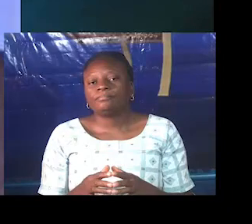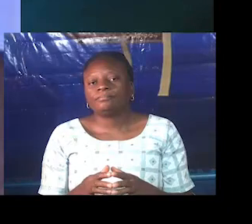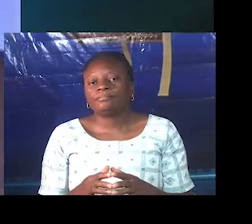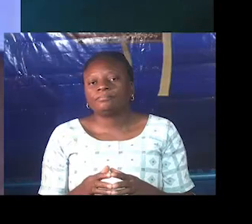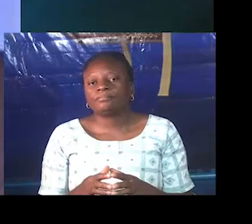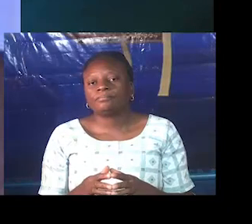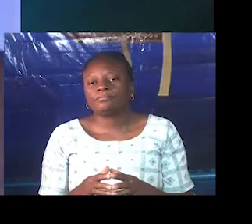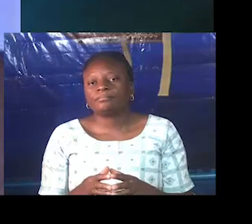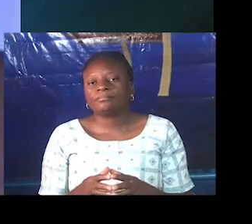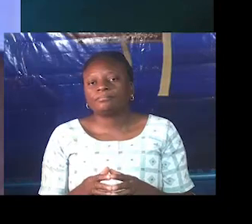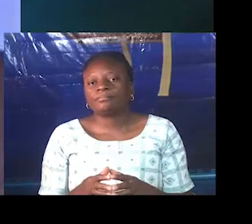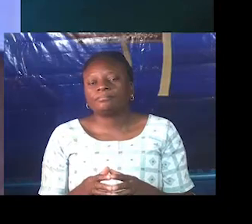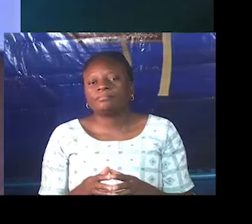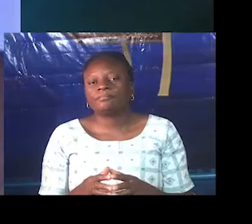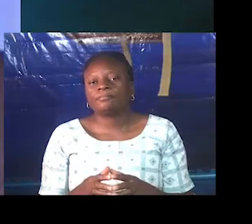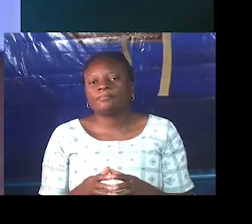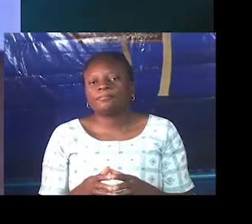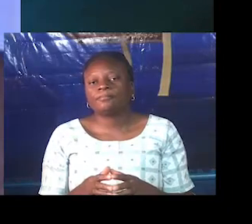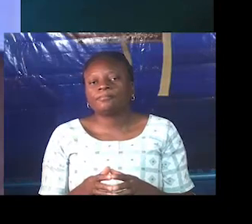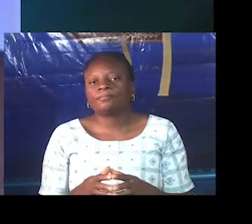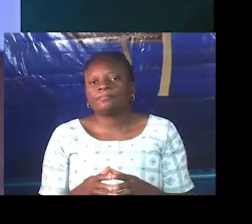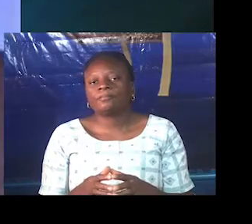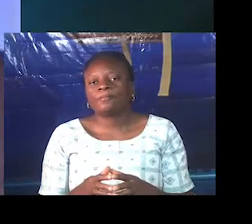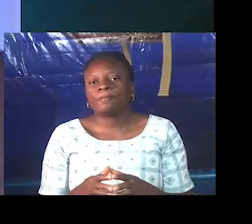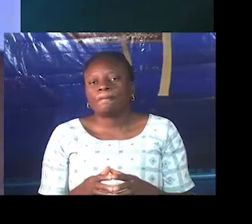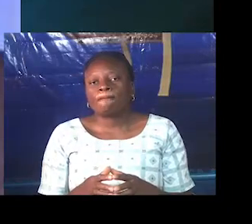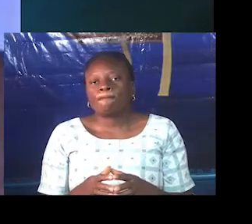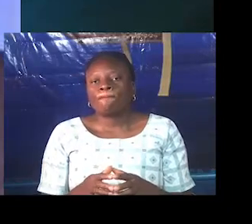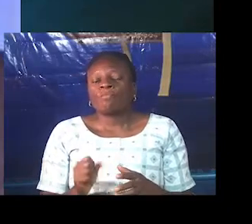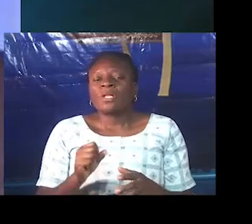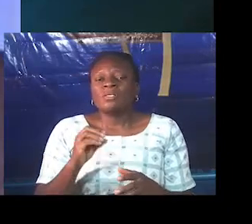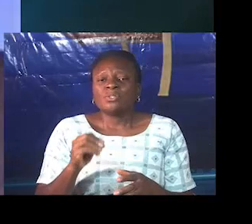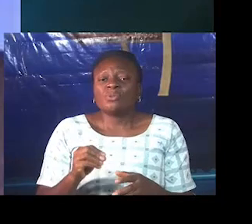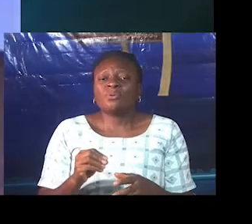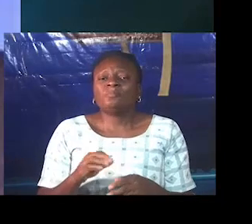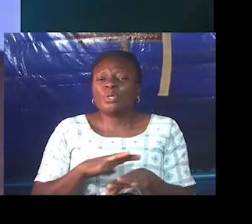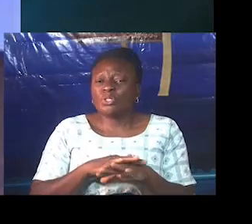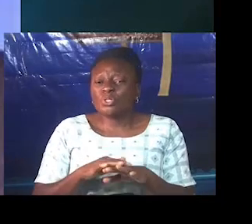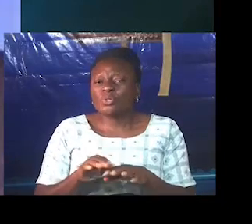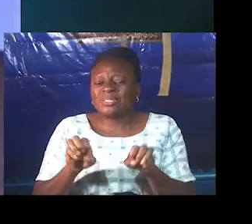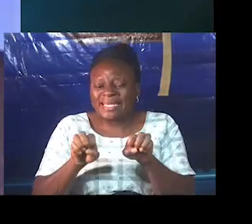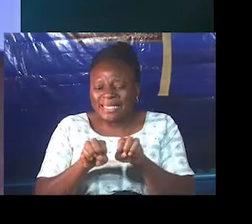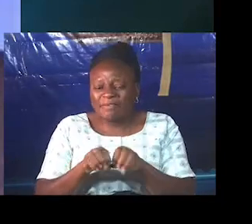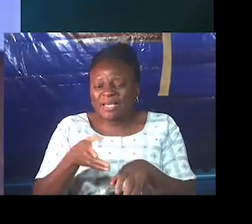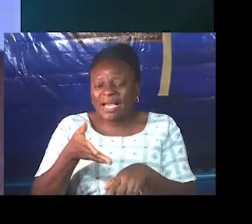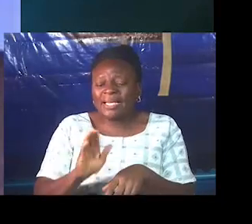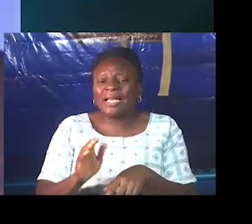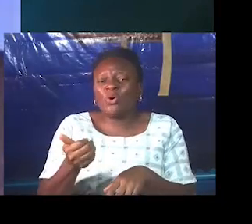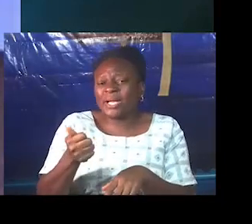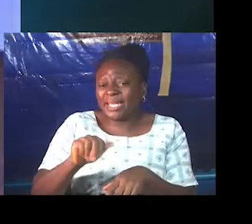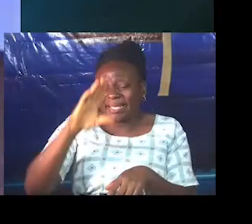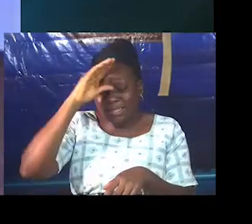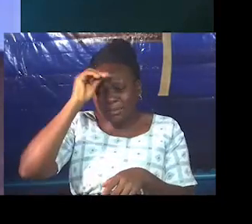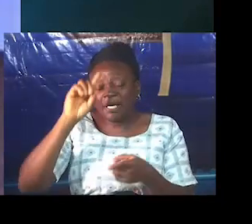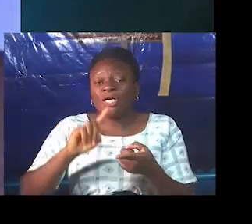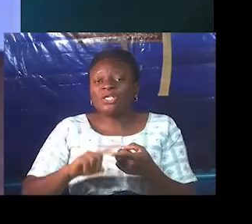A man to be telling you all the weaknesses of his wife. It will never help your life. You are going to come